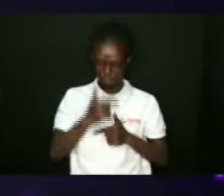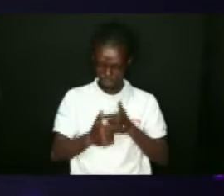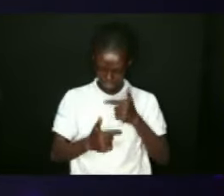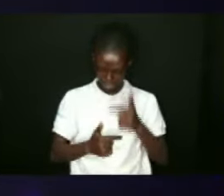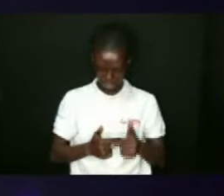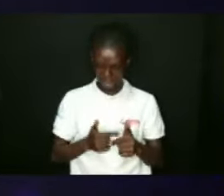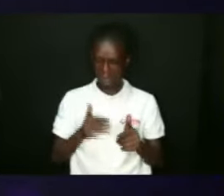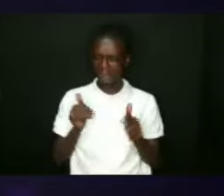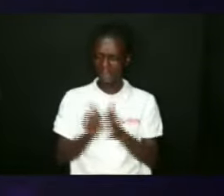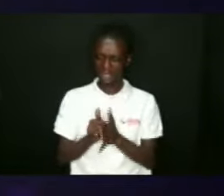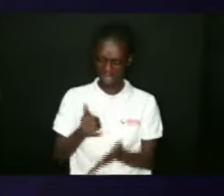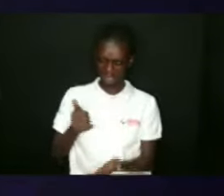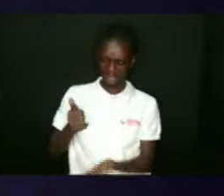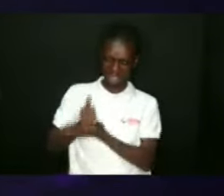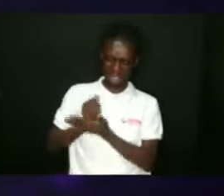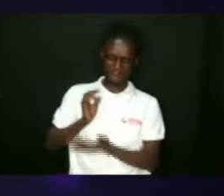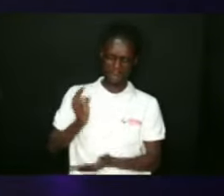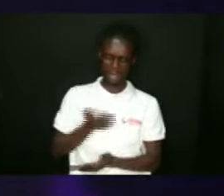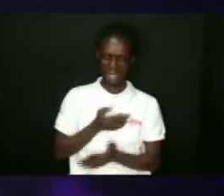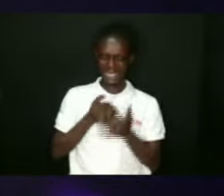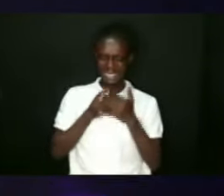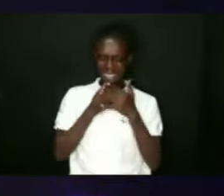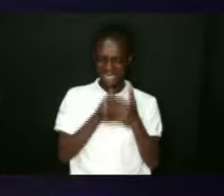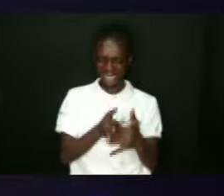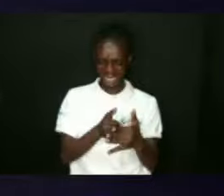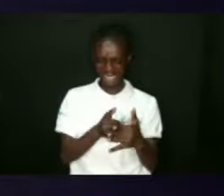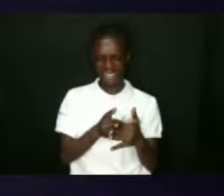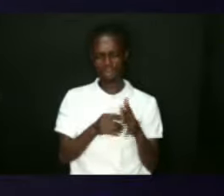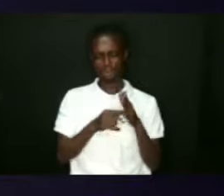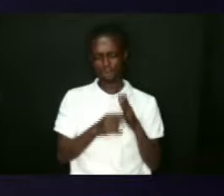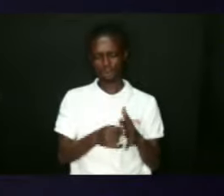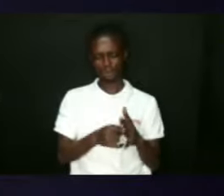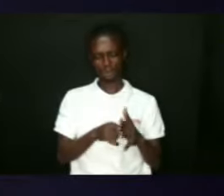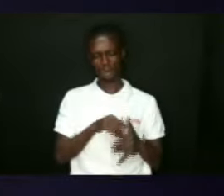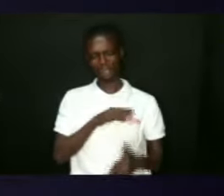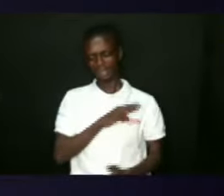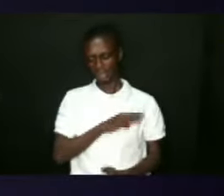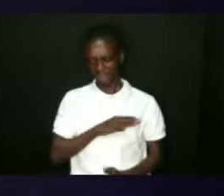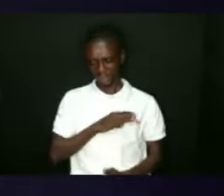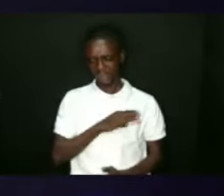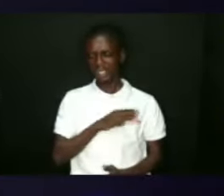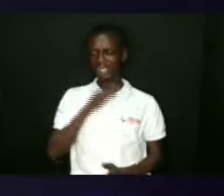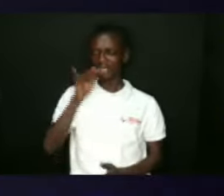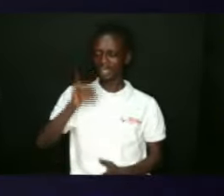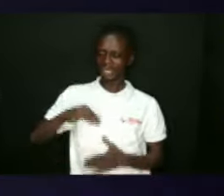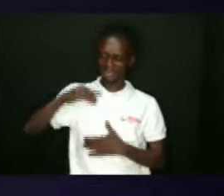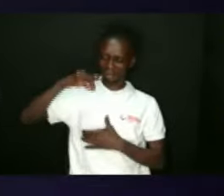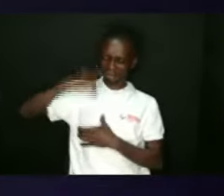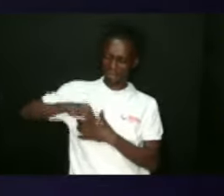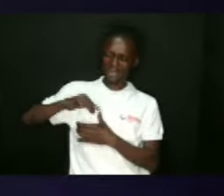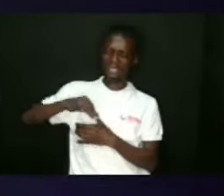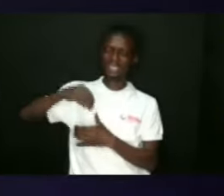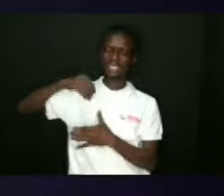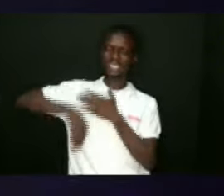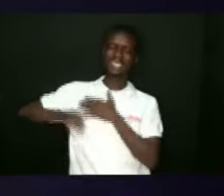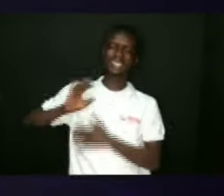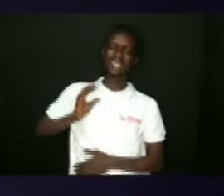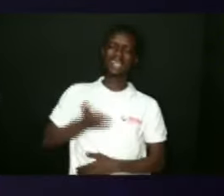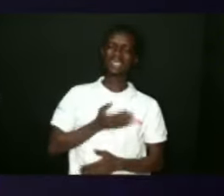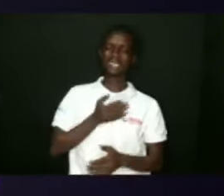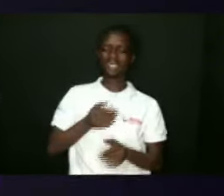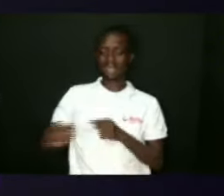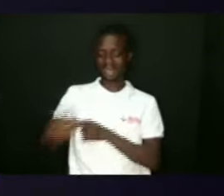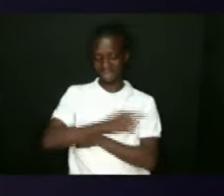these virtues. You have made us understand that these virtues were planted like seeds within us on the day we came to